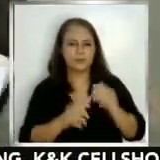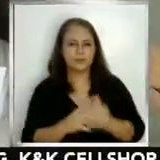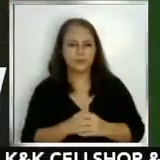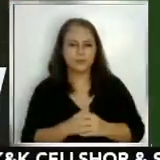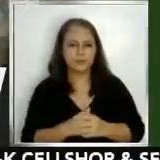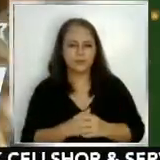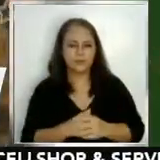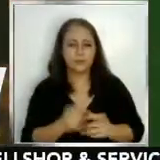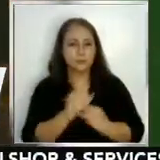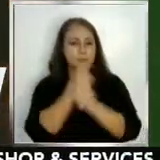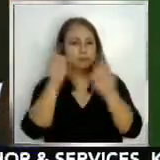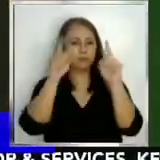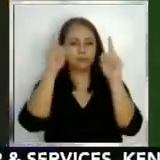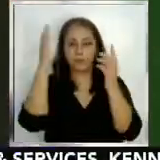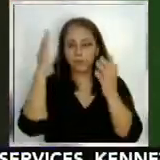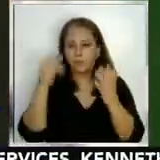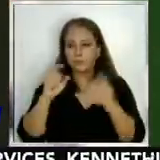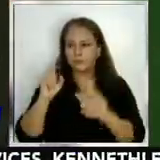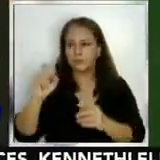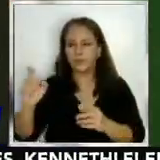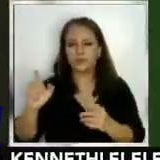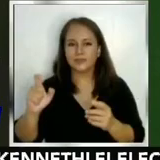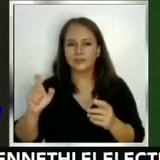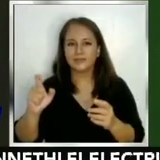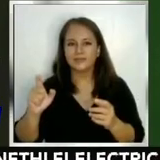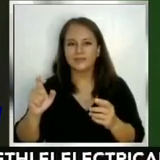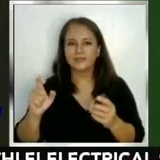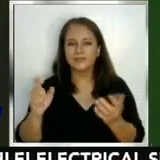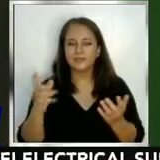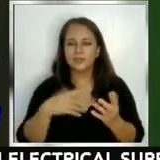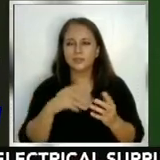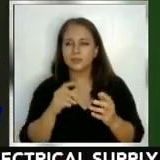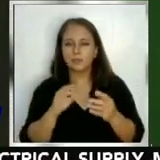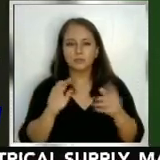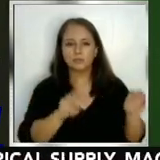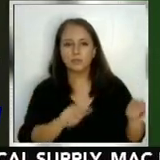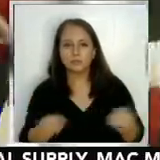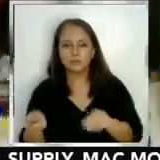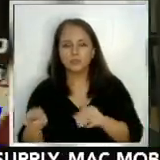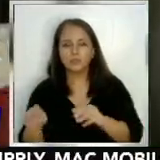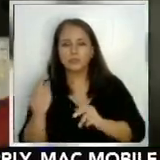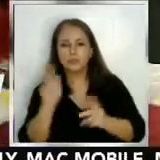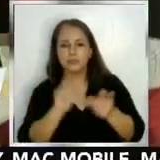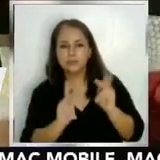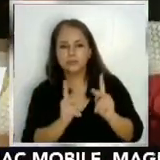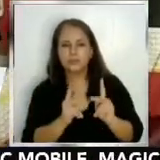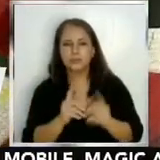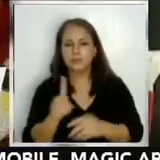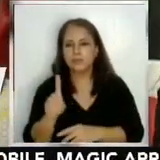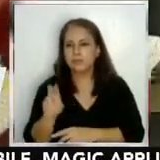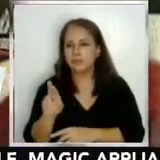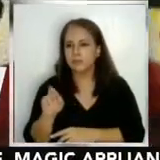sa bilis ng assimilation nila. Yung mga kilos ng mga martial arts drills, nakuha na nila.